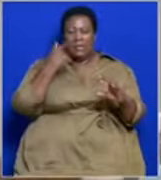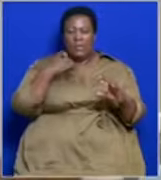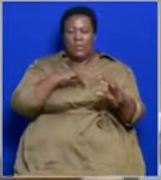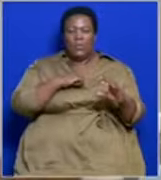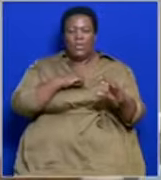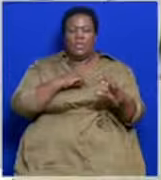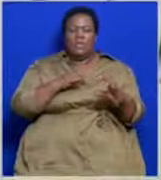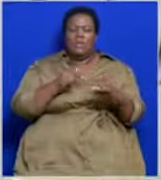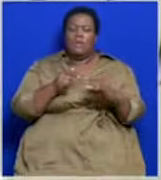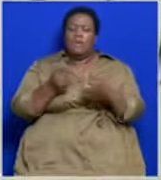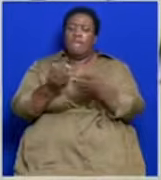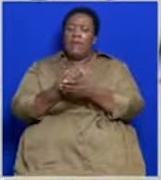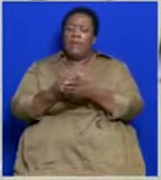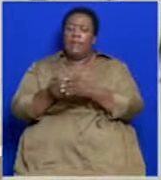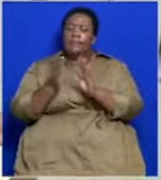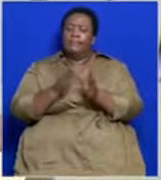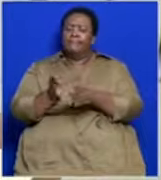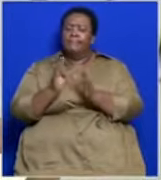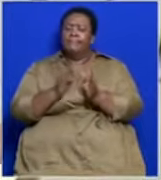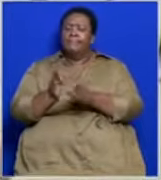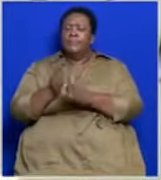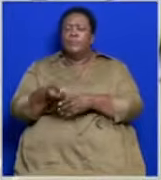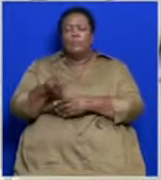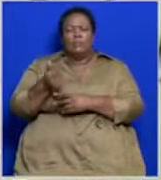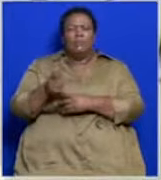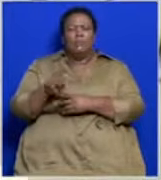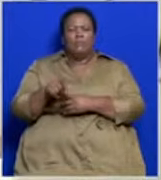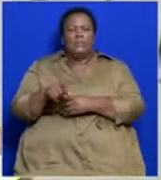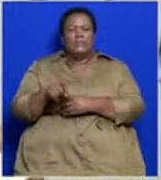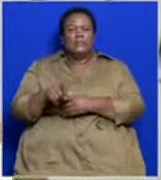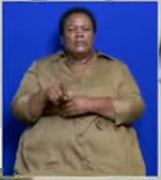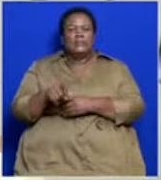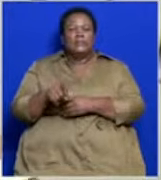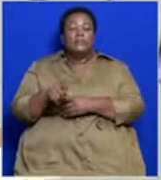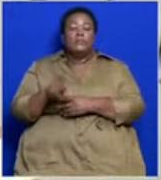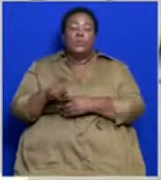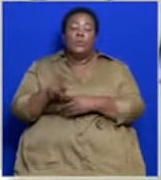so slightly. At paragraph